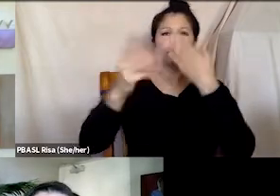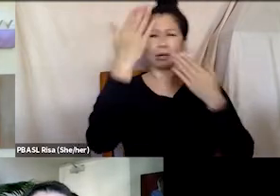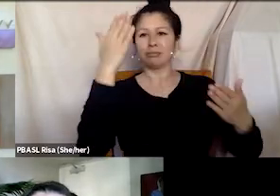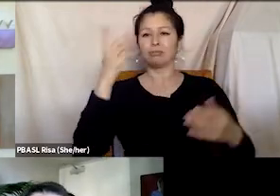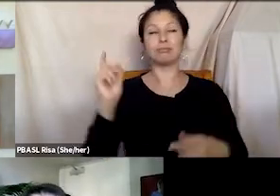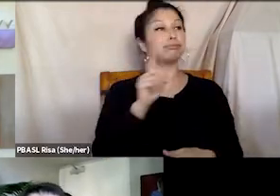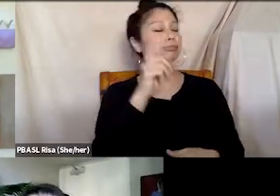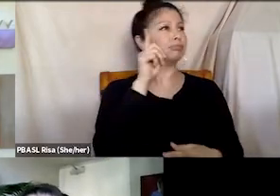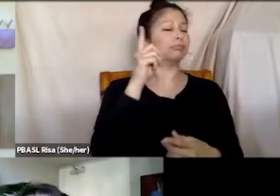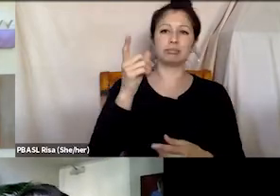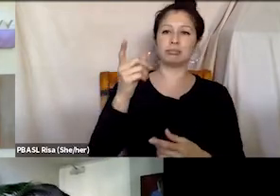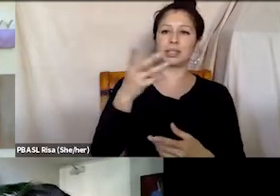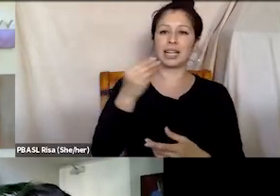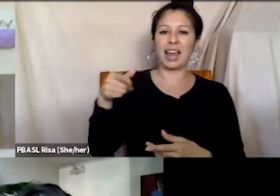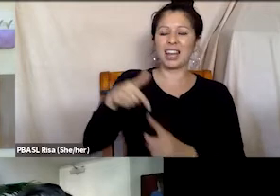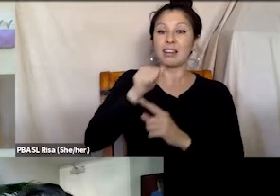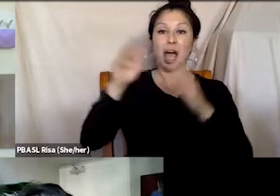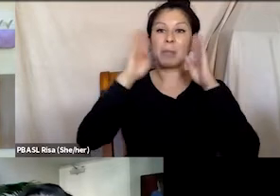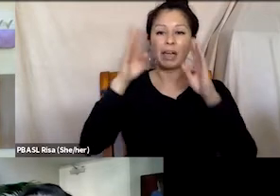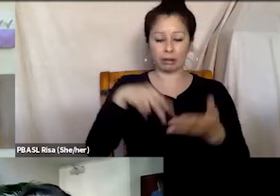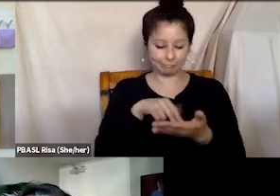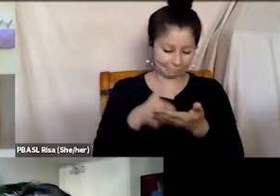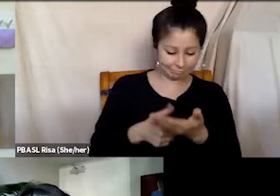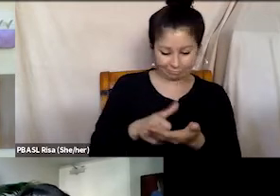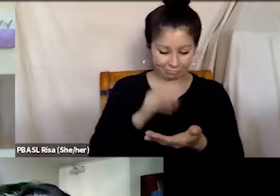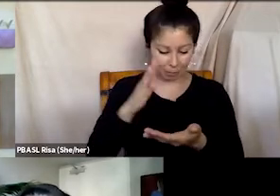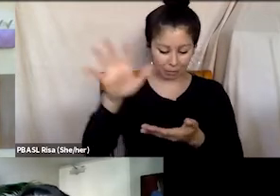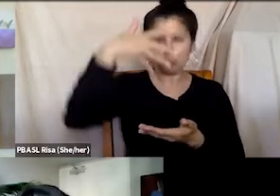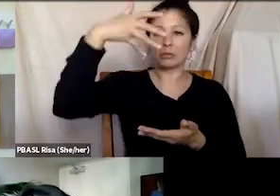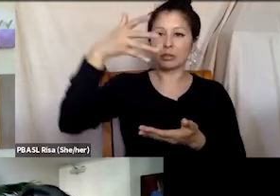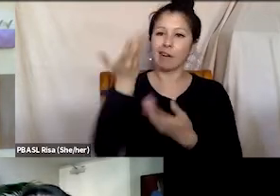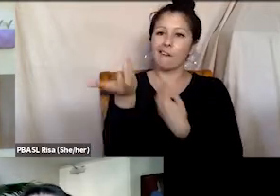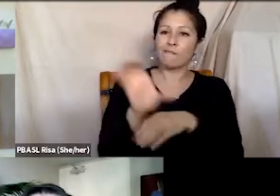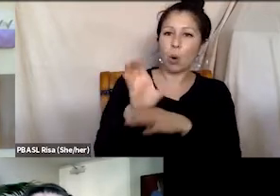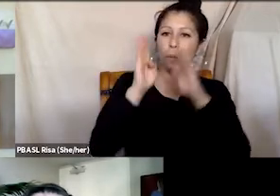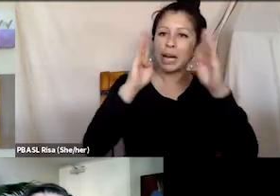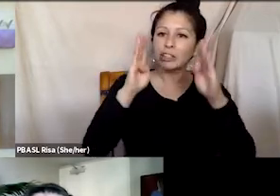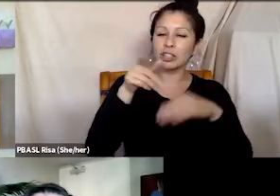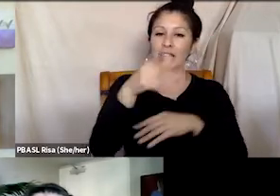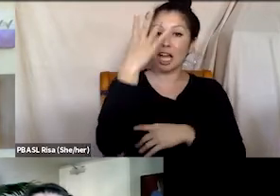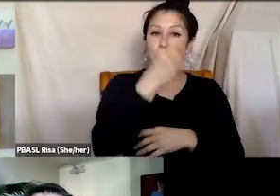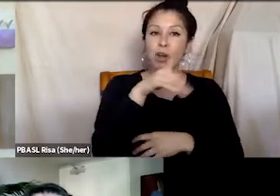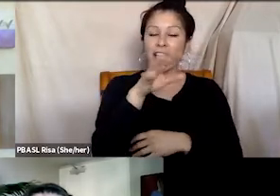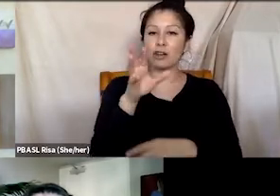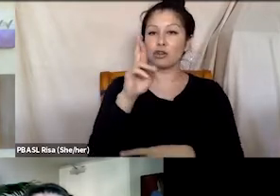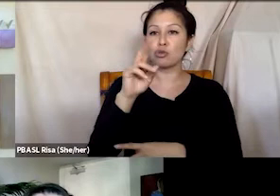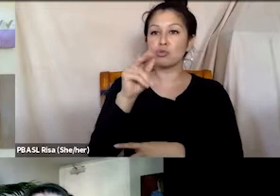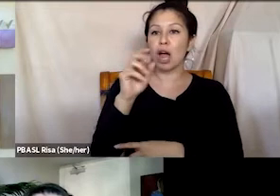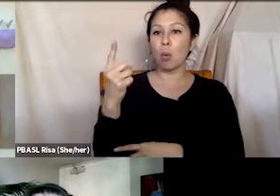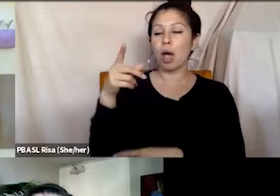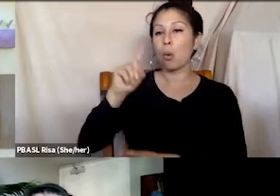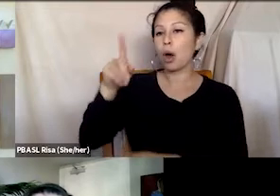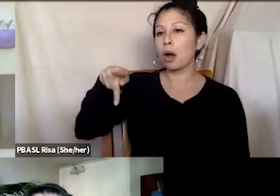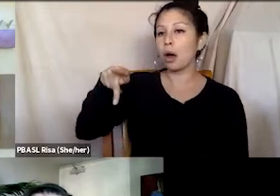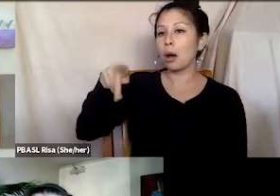the gallery and they weren't paying attention. And so this beautiful gallery, Route 1 in Point Reyes, which is on